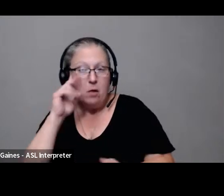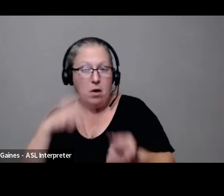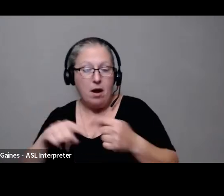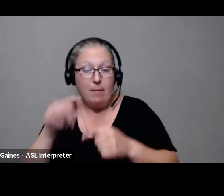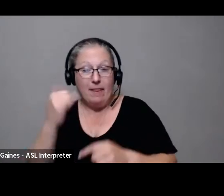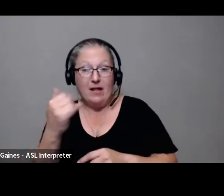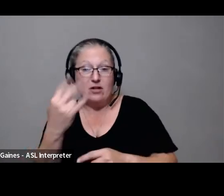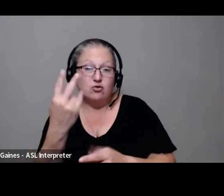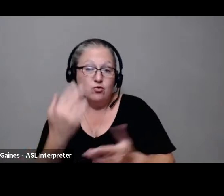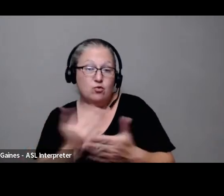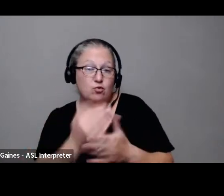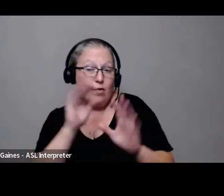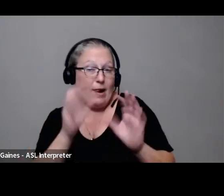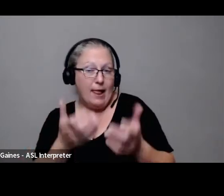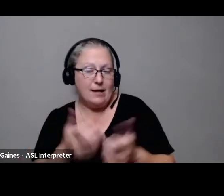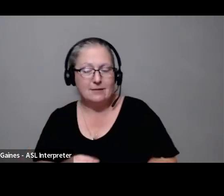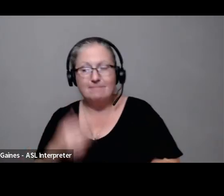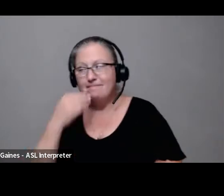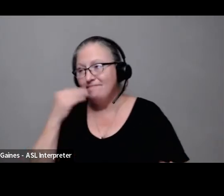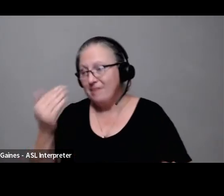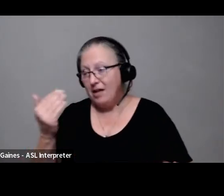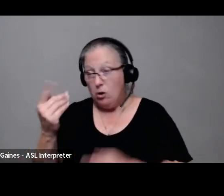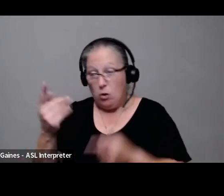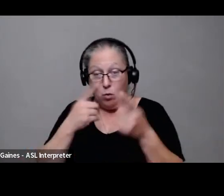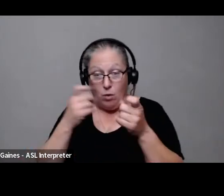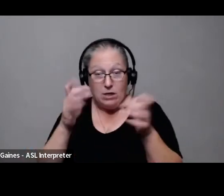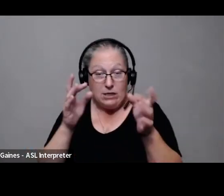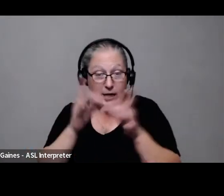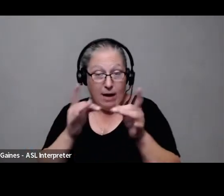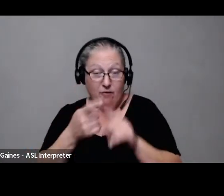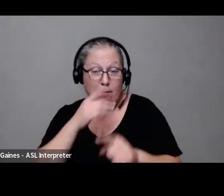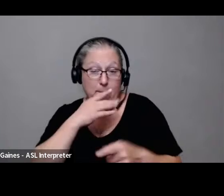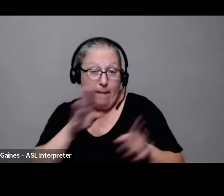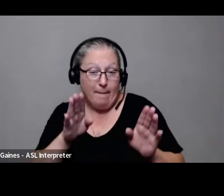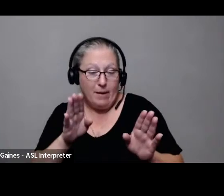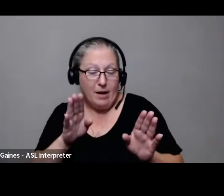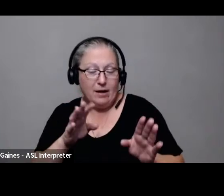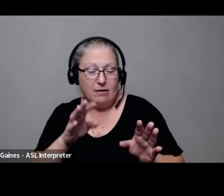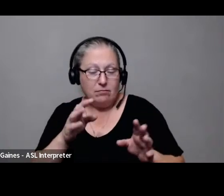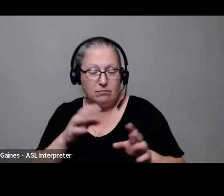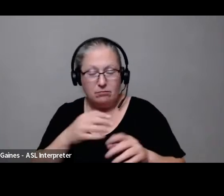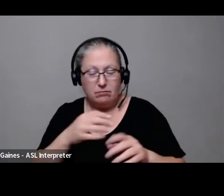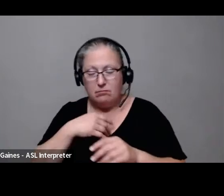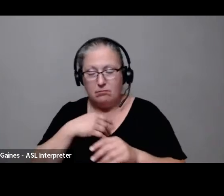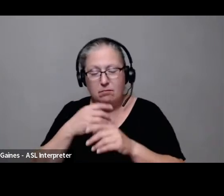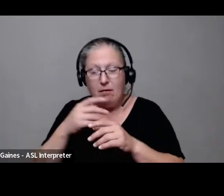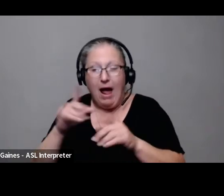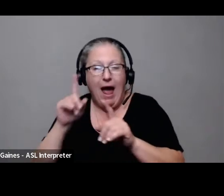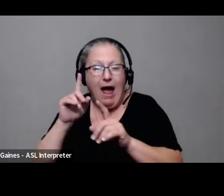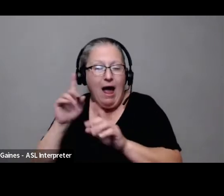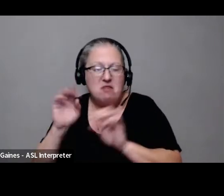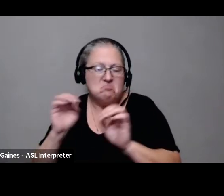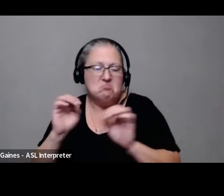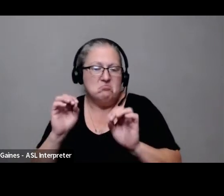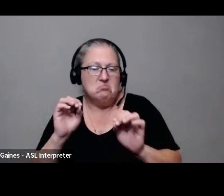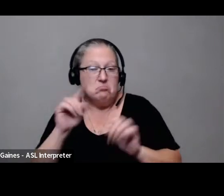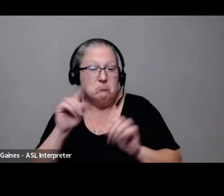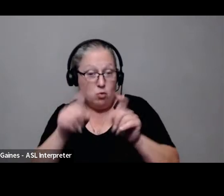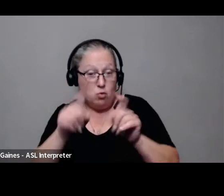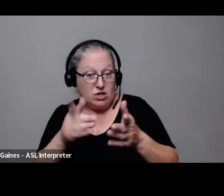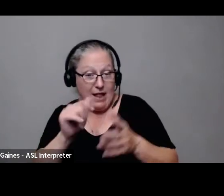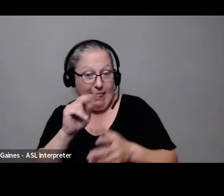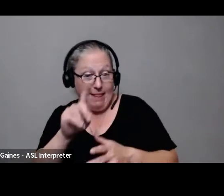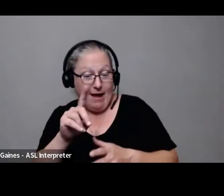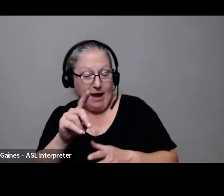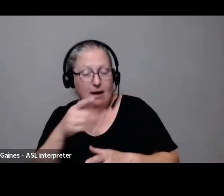new classes. Thank you. Any questions or comments from the public? I just have a, oh, go ahead. None. Okay, and trustee Land, you have a question?